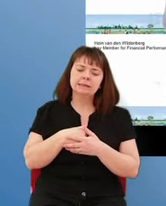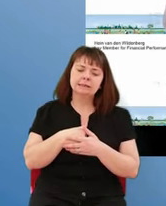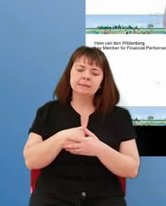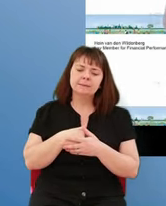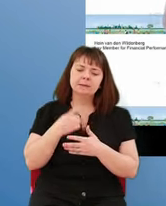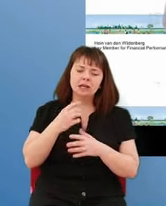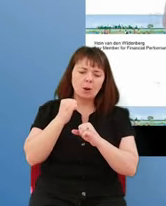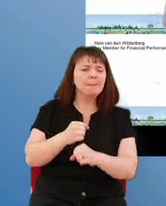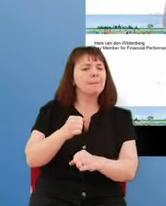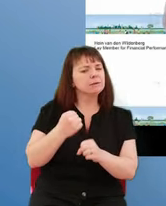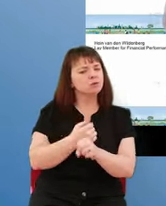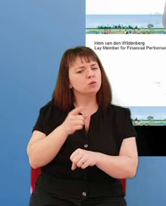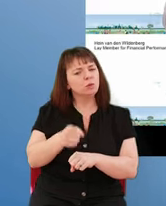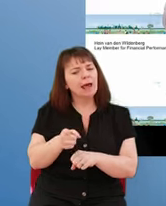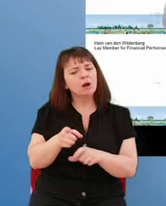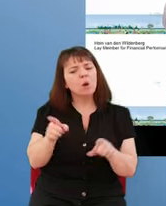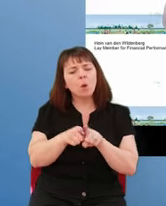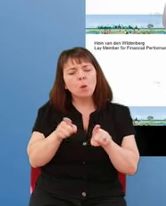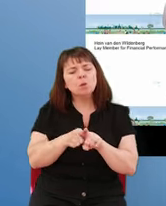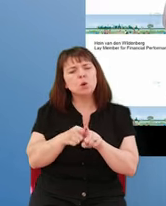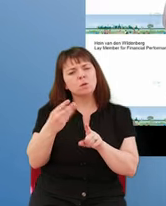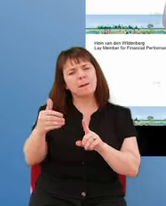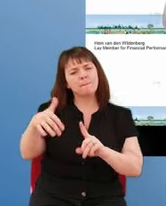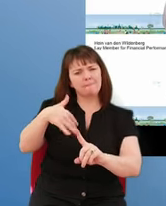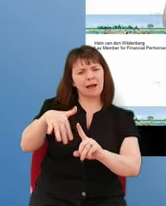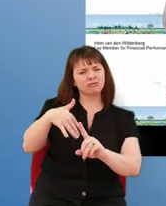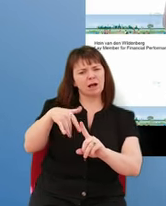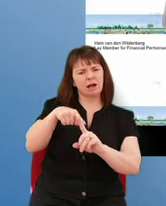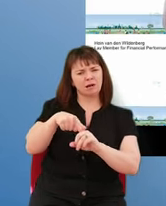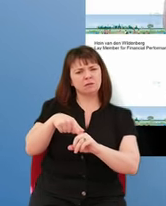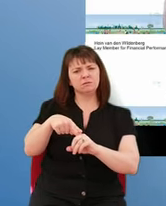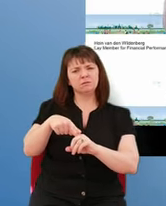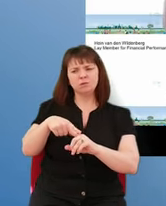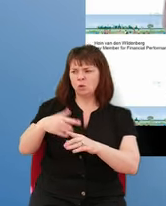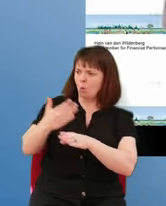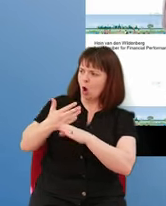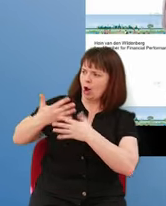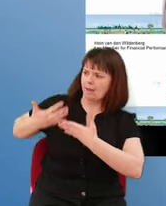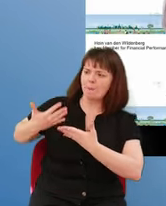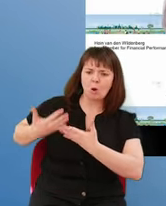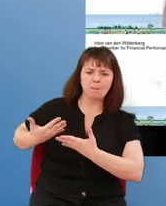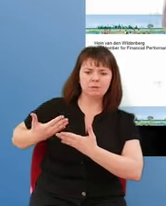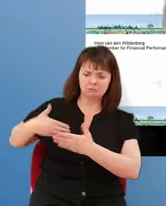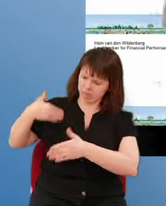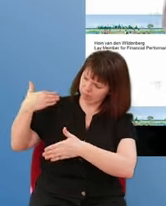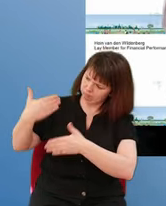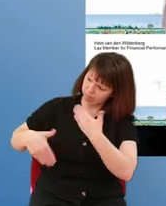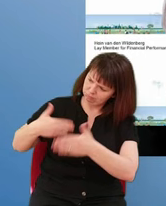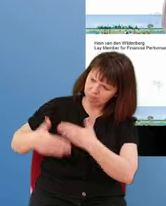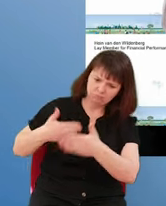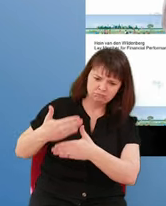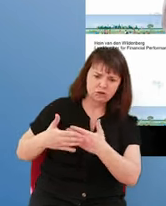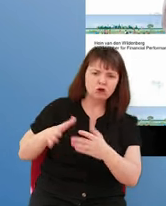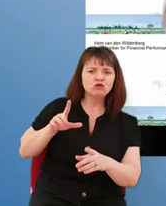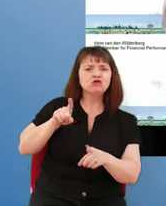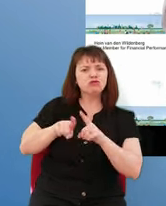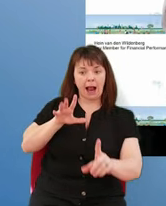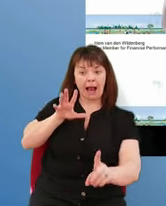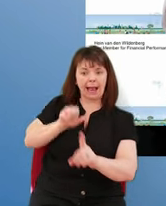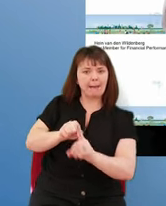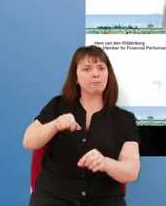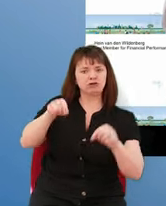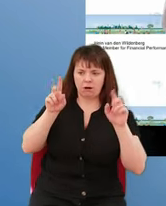that, and some practices are really keen to share the hard work that, or the benefits they've got from previous funding. So